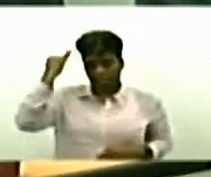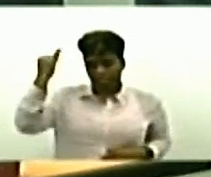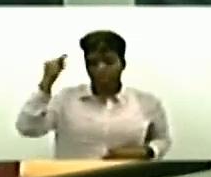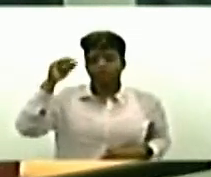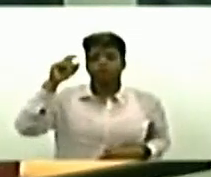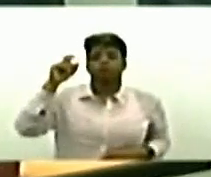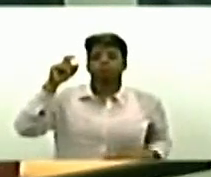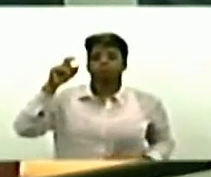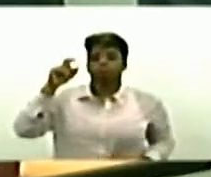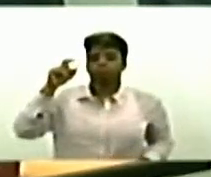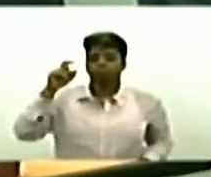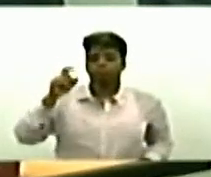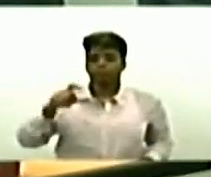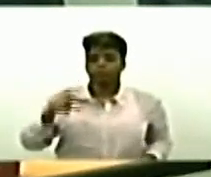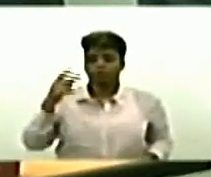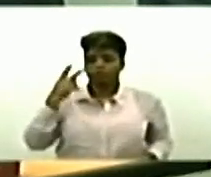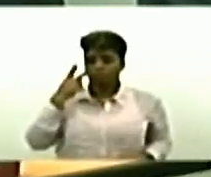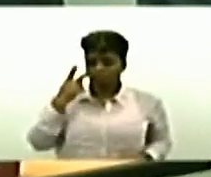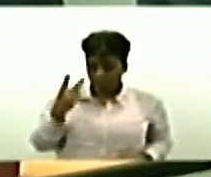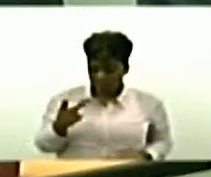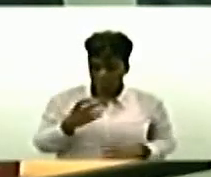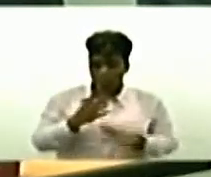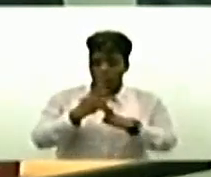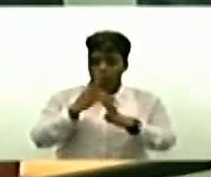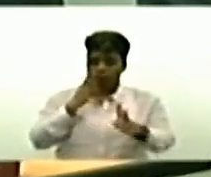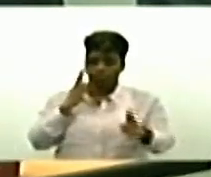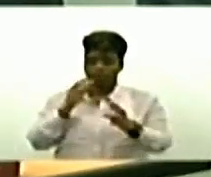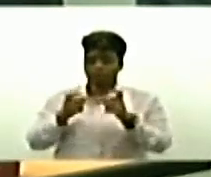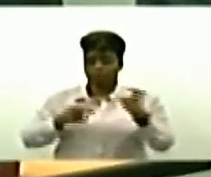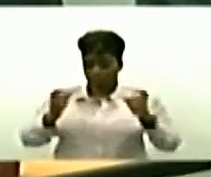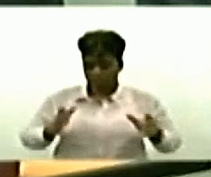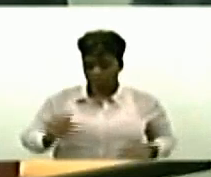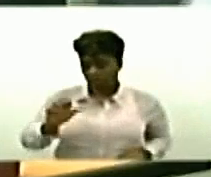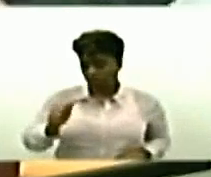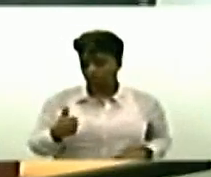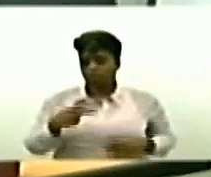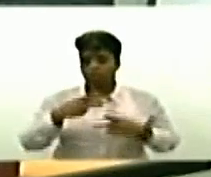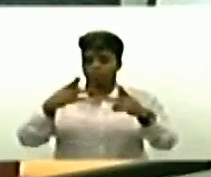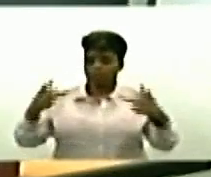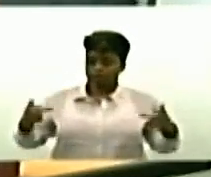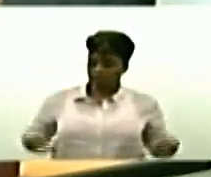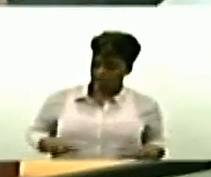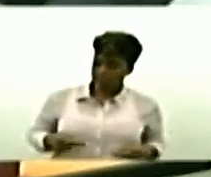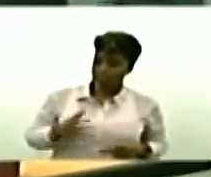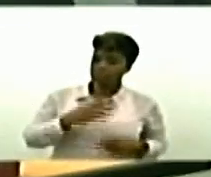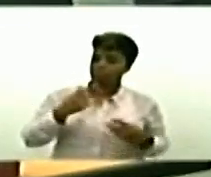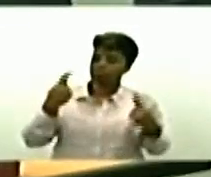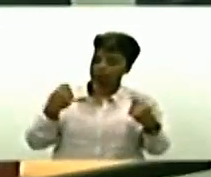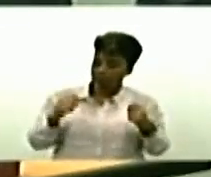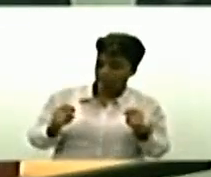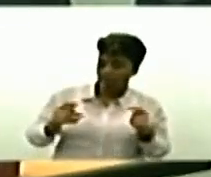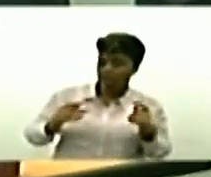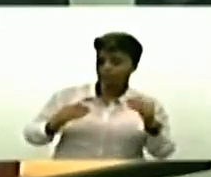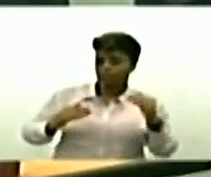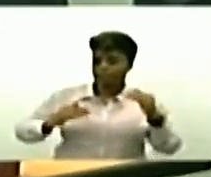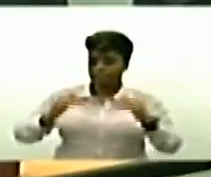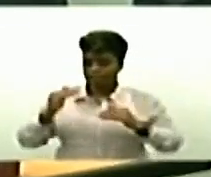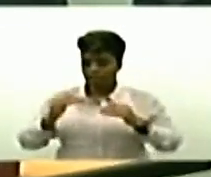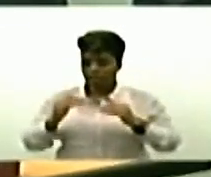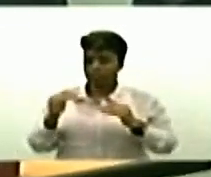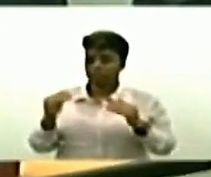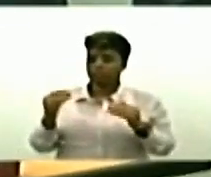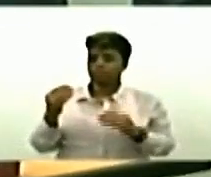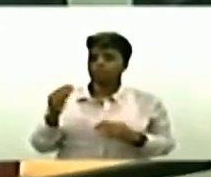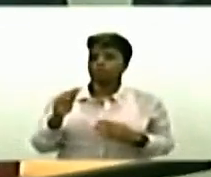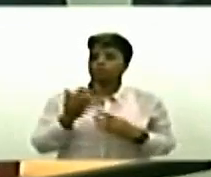in other jurisdictions, other areas, and try to balance between the